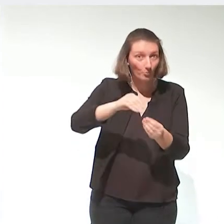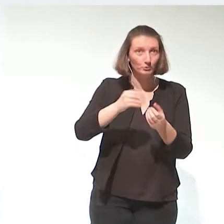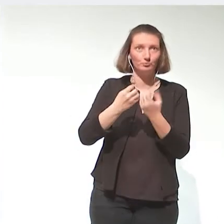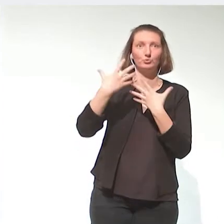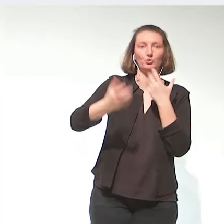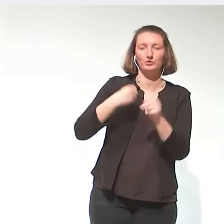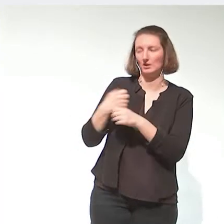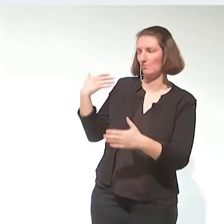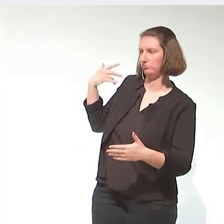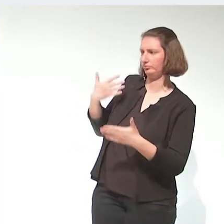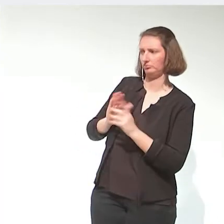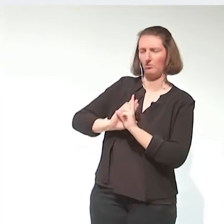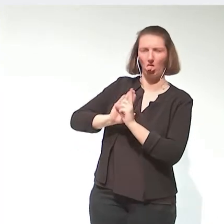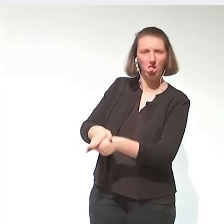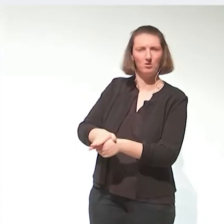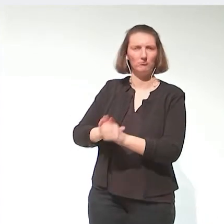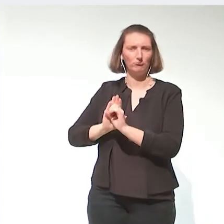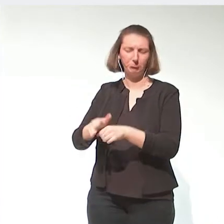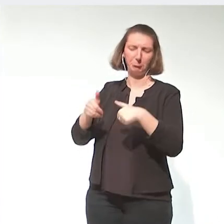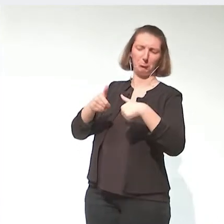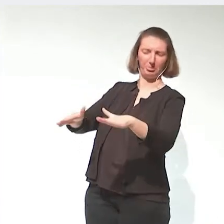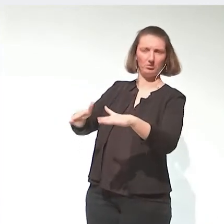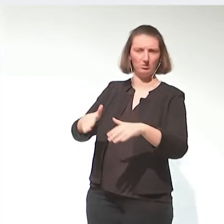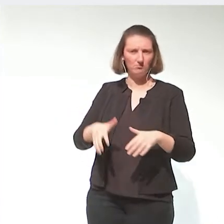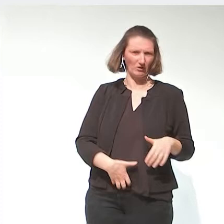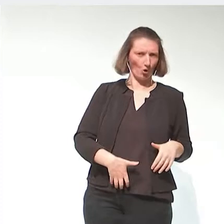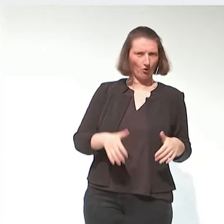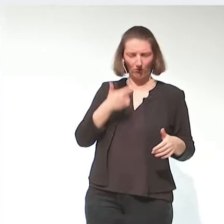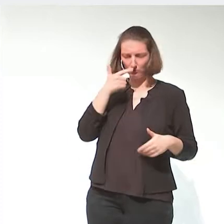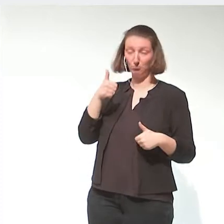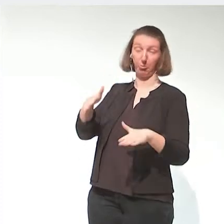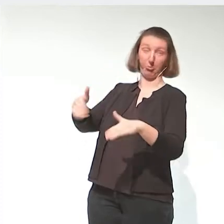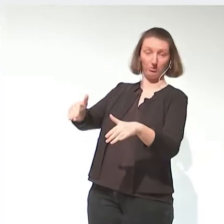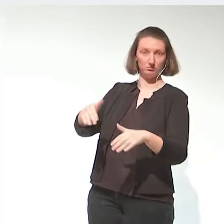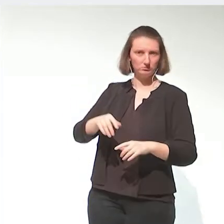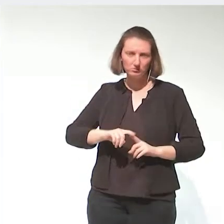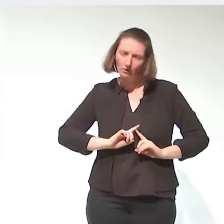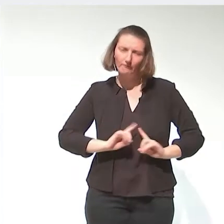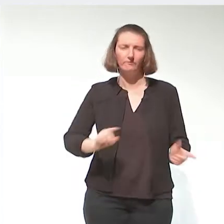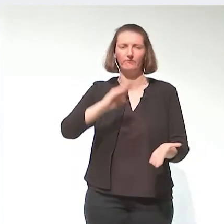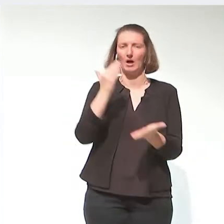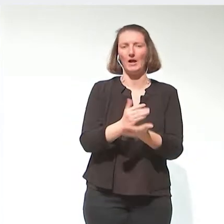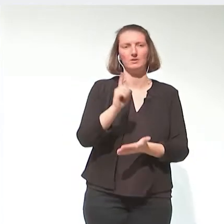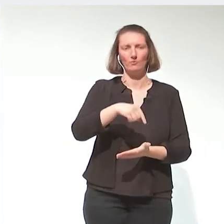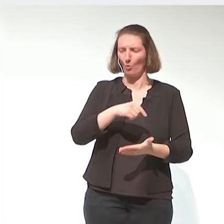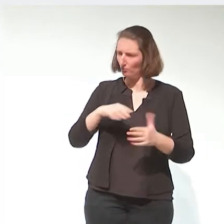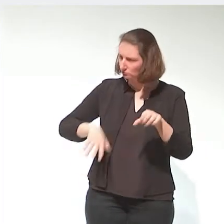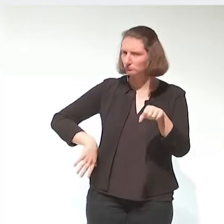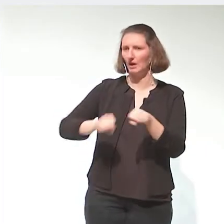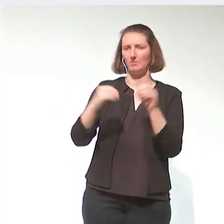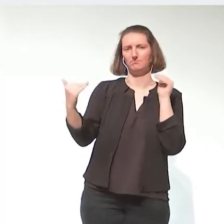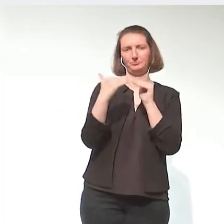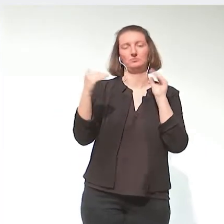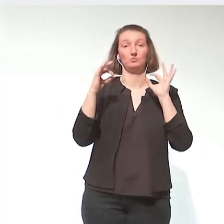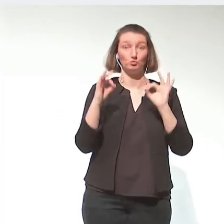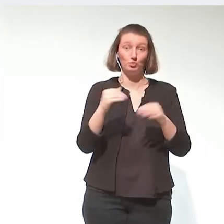to them, because we need to make up for the very macho, virile years in